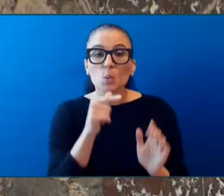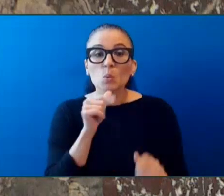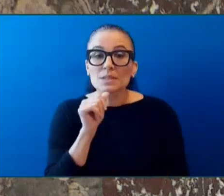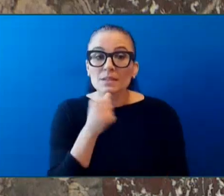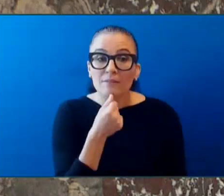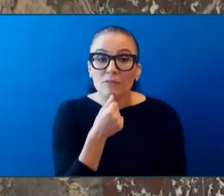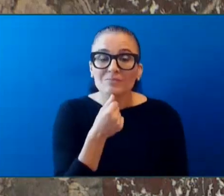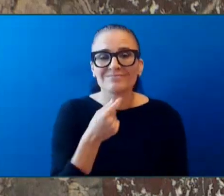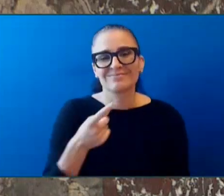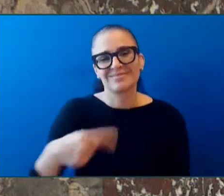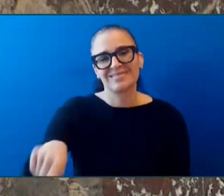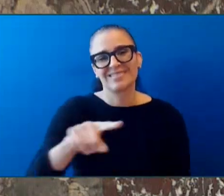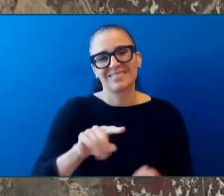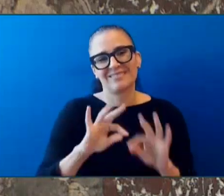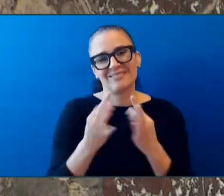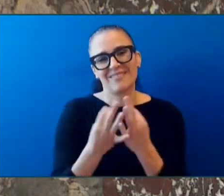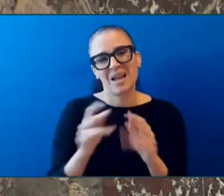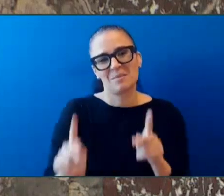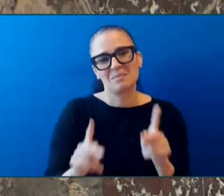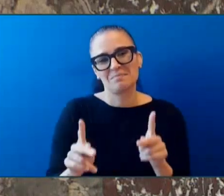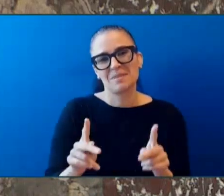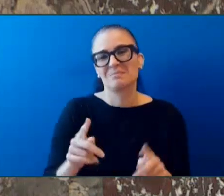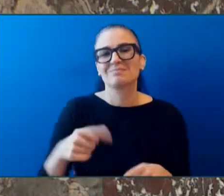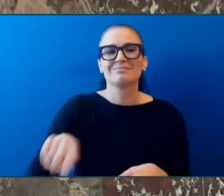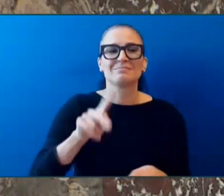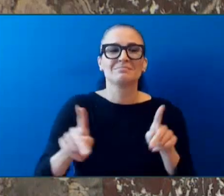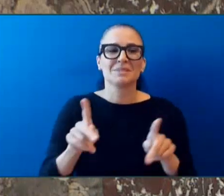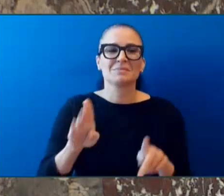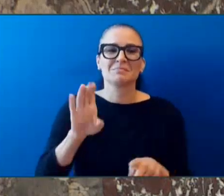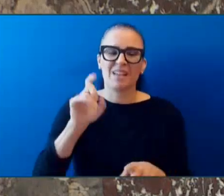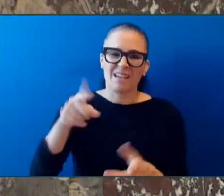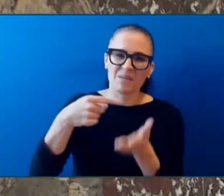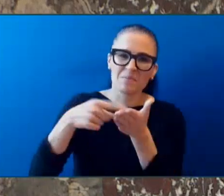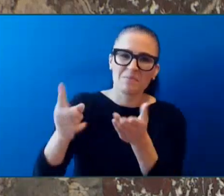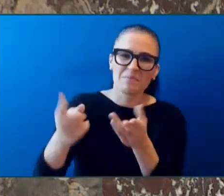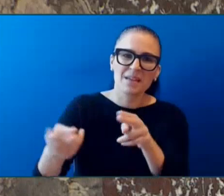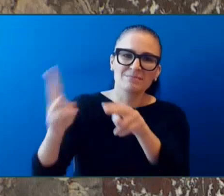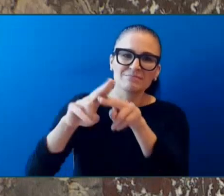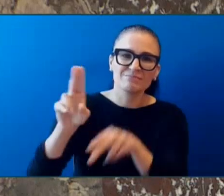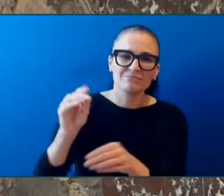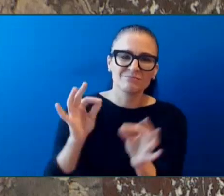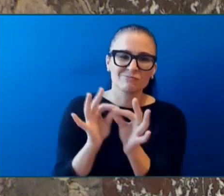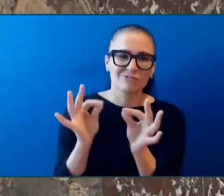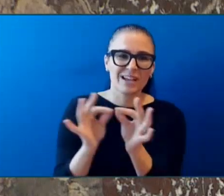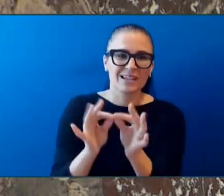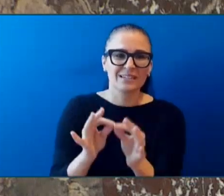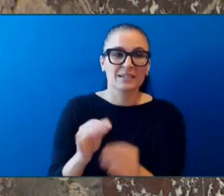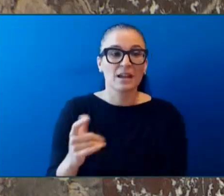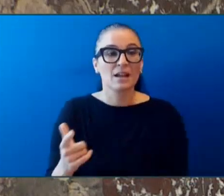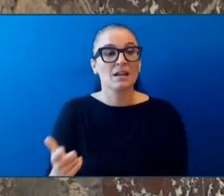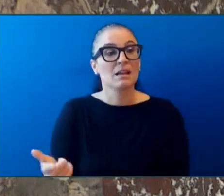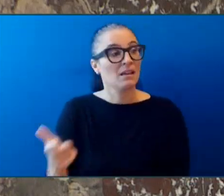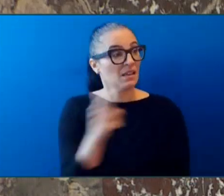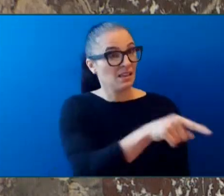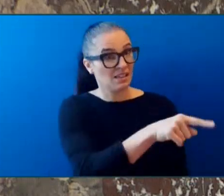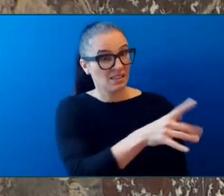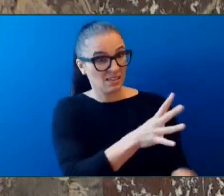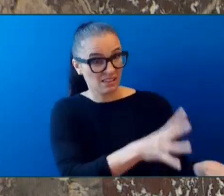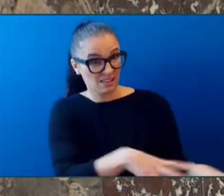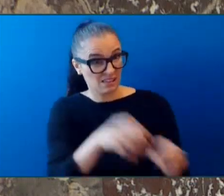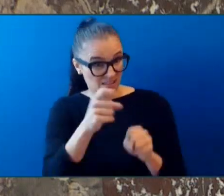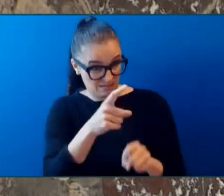That's why when we changed that program, Honourable Speaker, BC Hydro rates, that's right, we cancelled it. BC Hydro rates